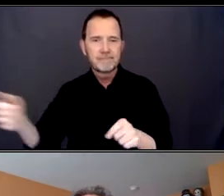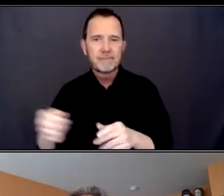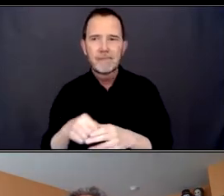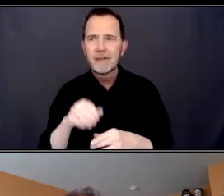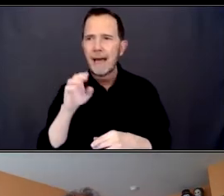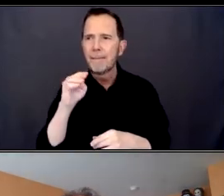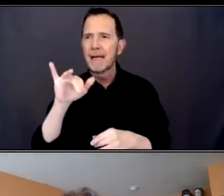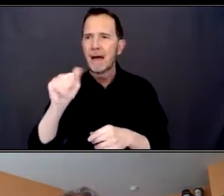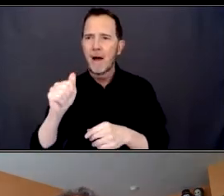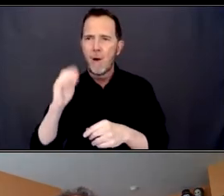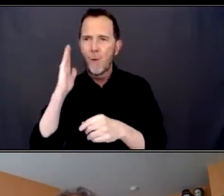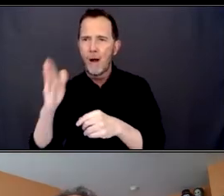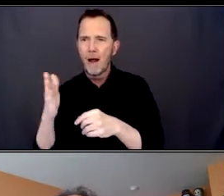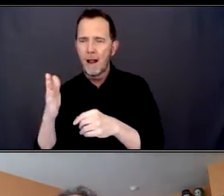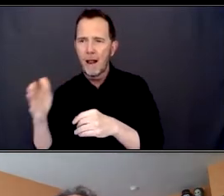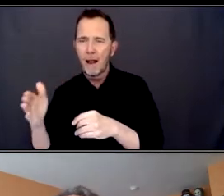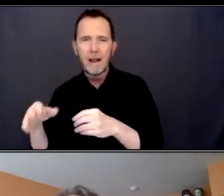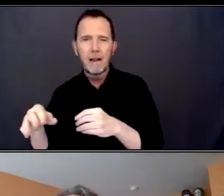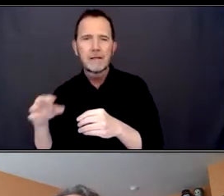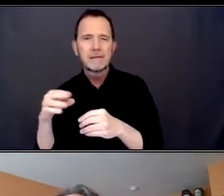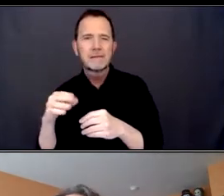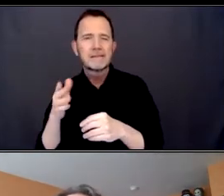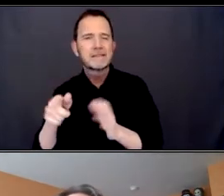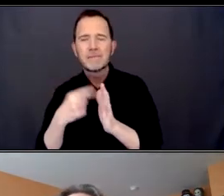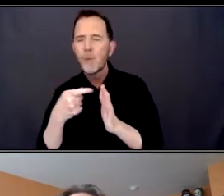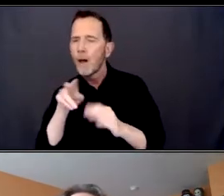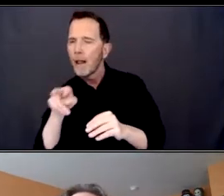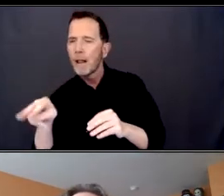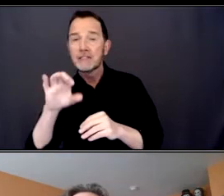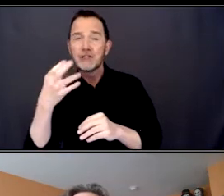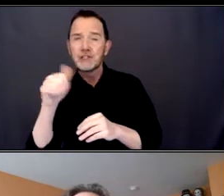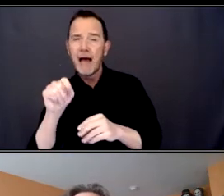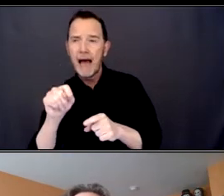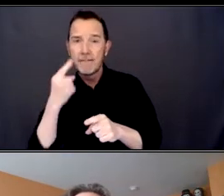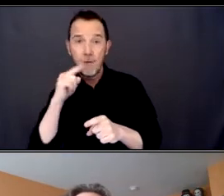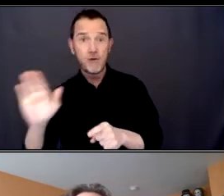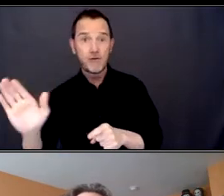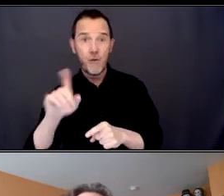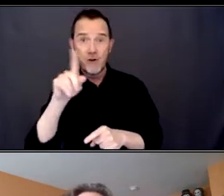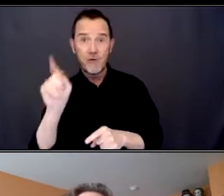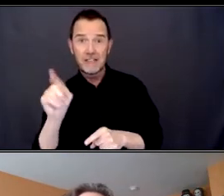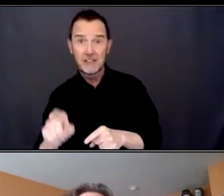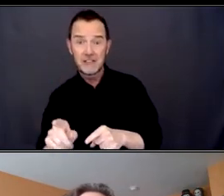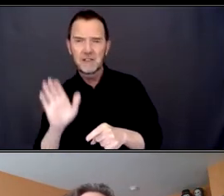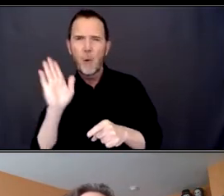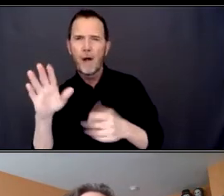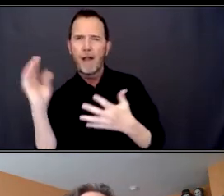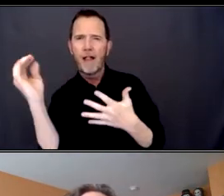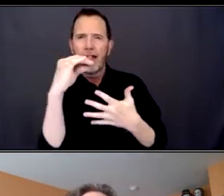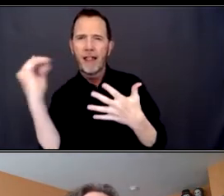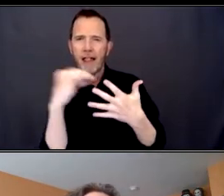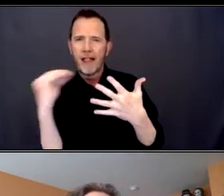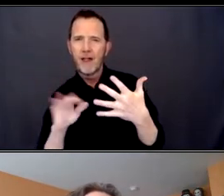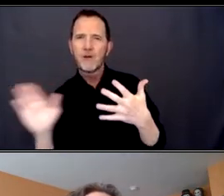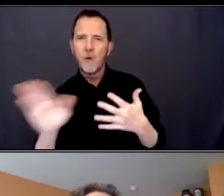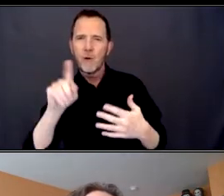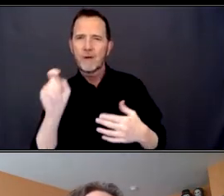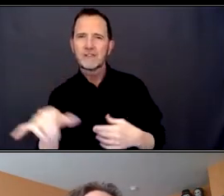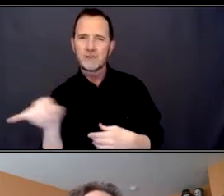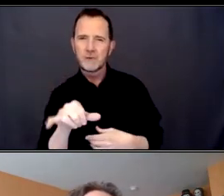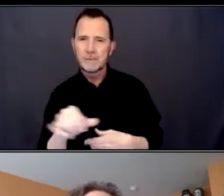we discuss them. So let's move right in, because I think the folks who are in our audience are really here for